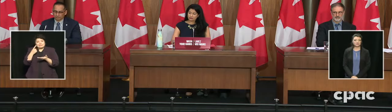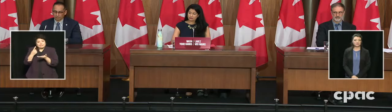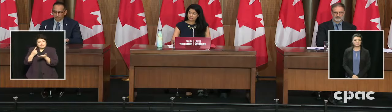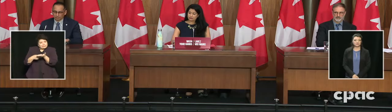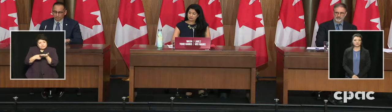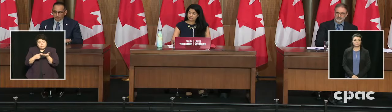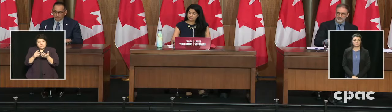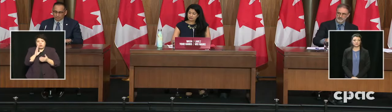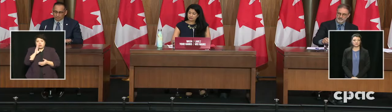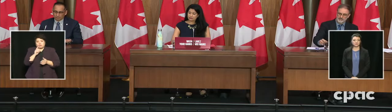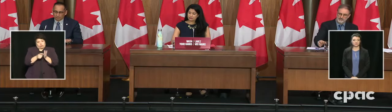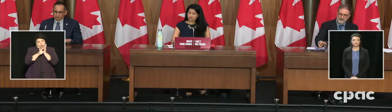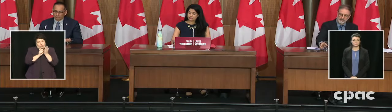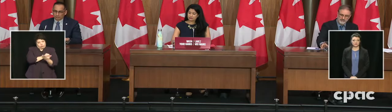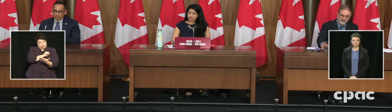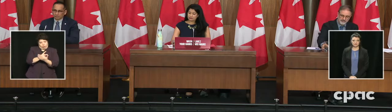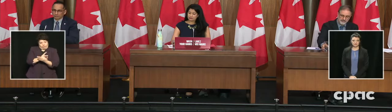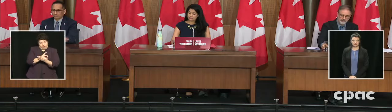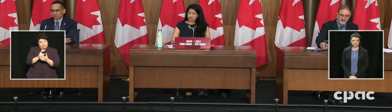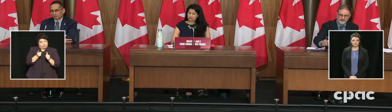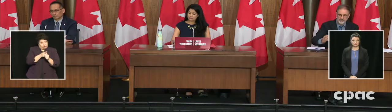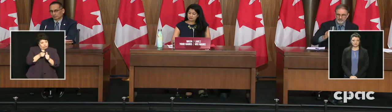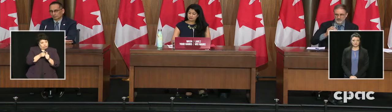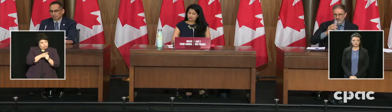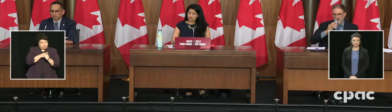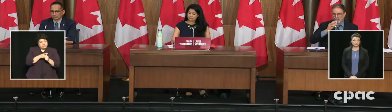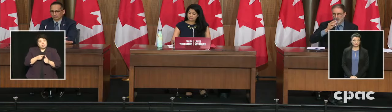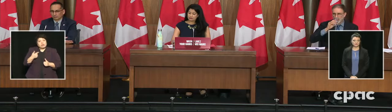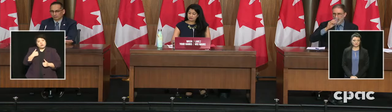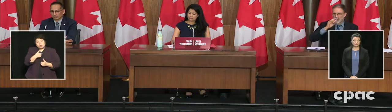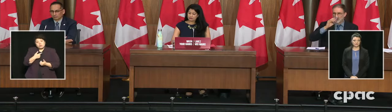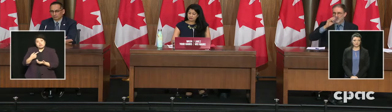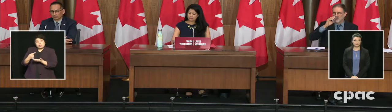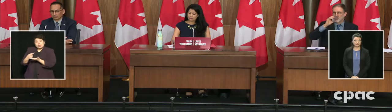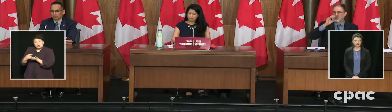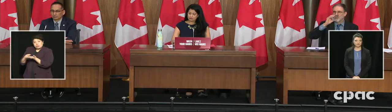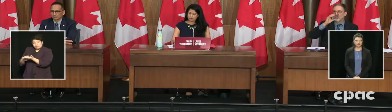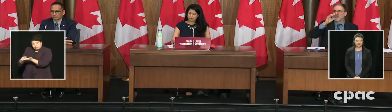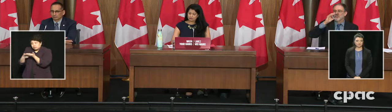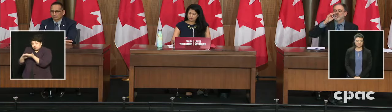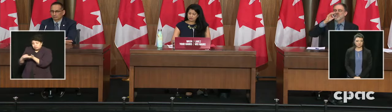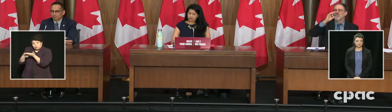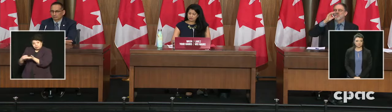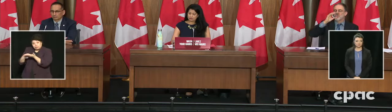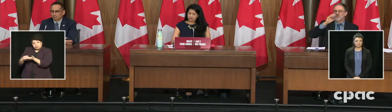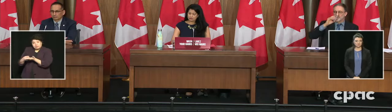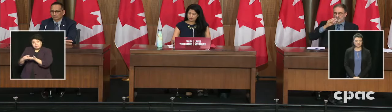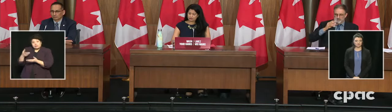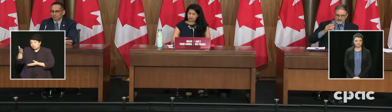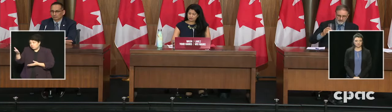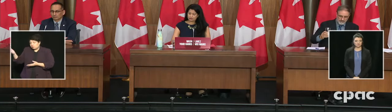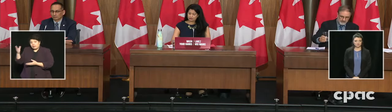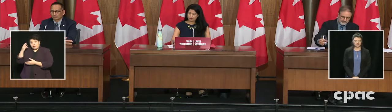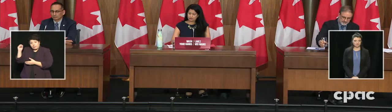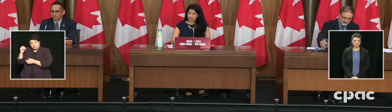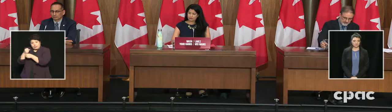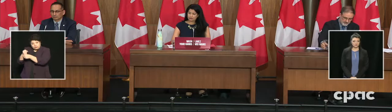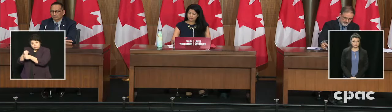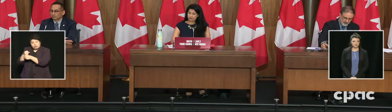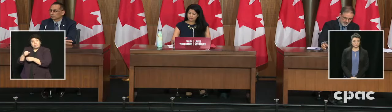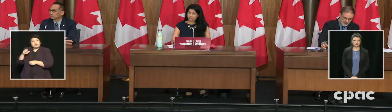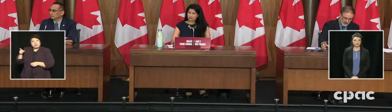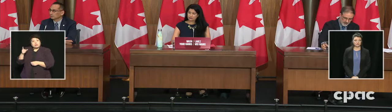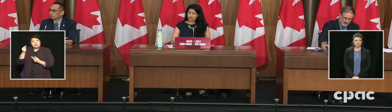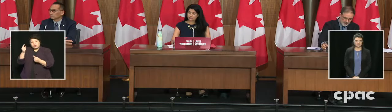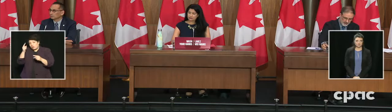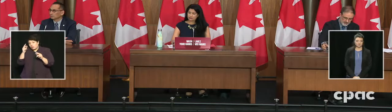approval. We continue to negotiate with the vaccine candidates, and we're looking at early Q1